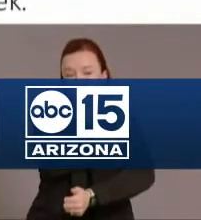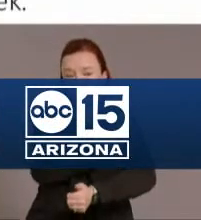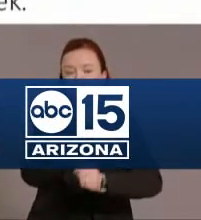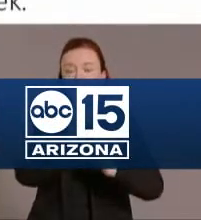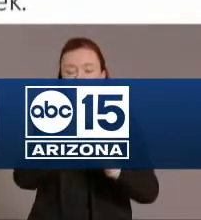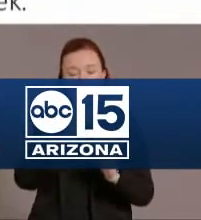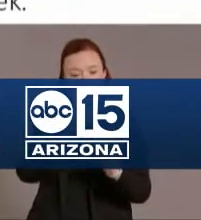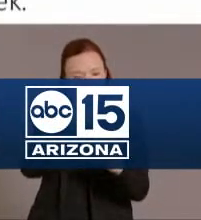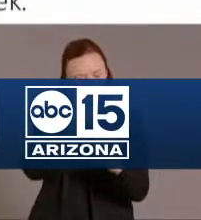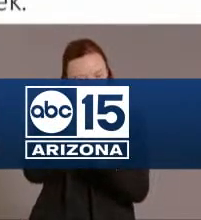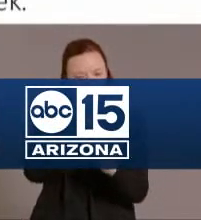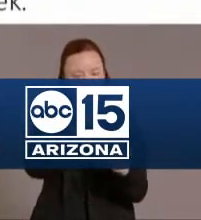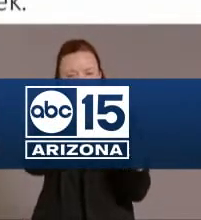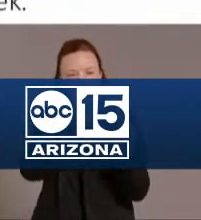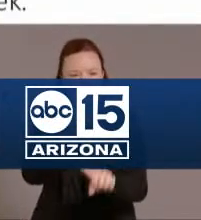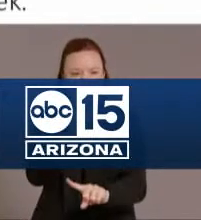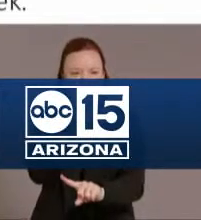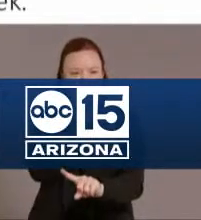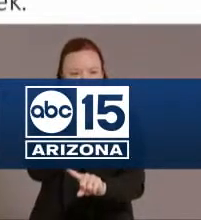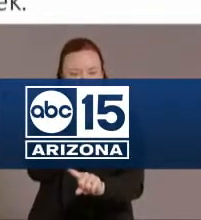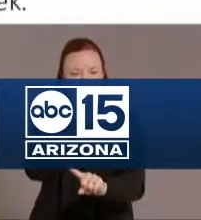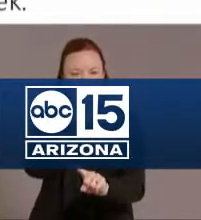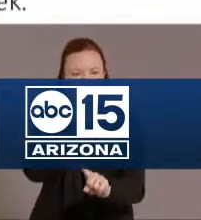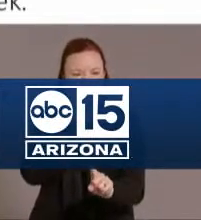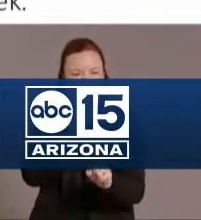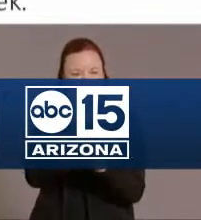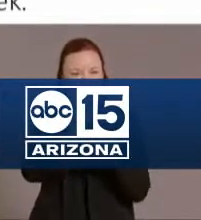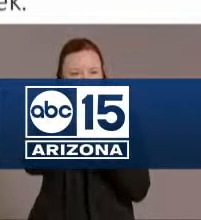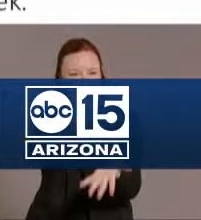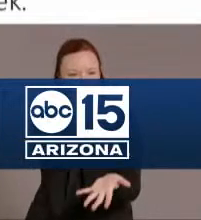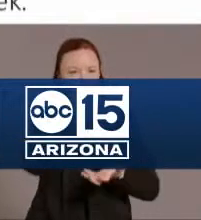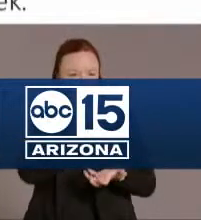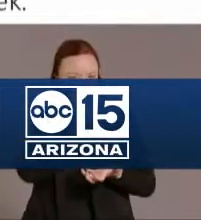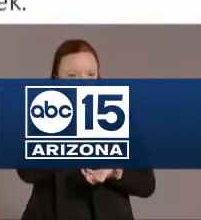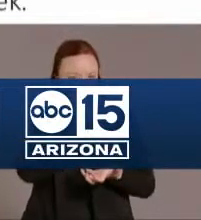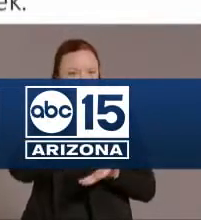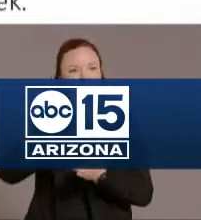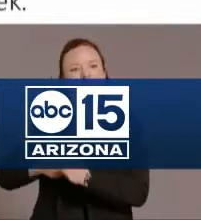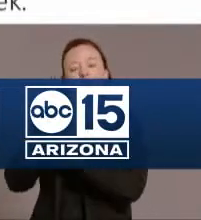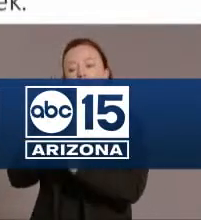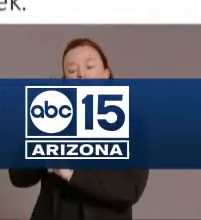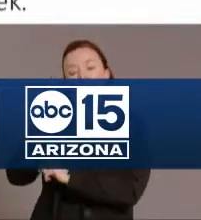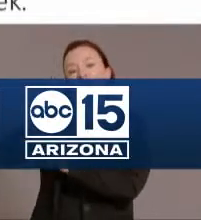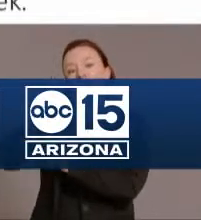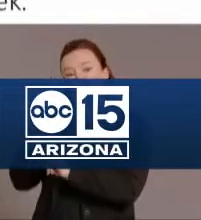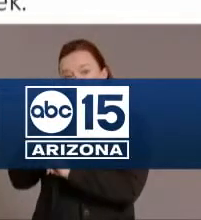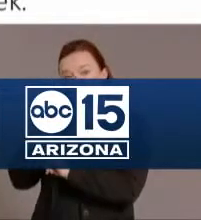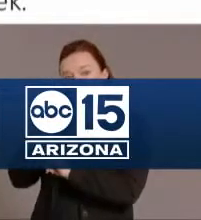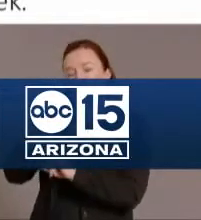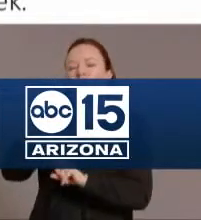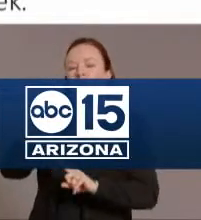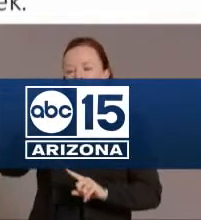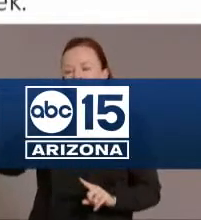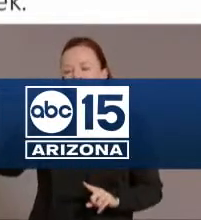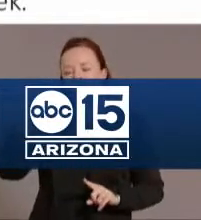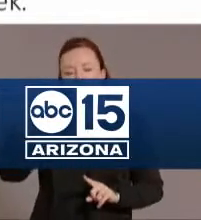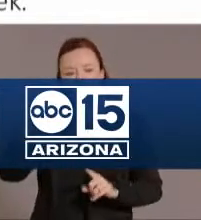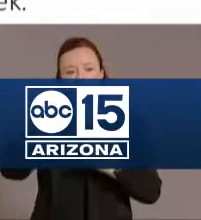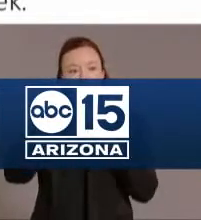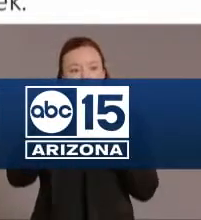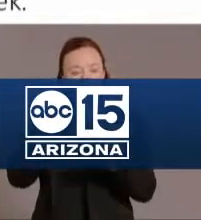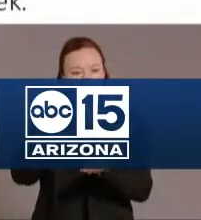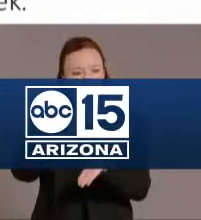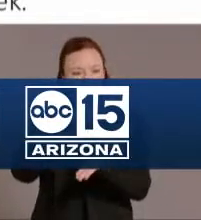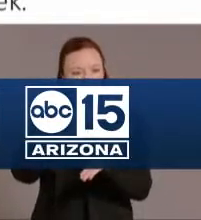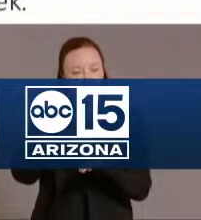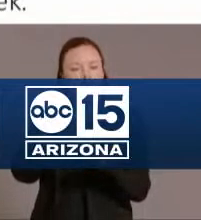week. So on May 3rd, AZDHS will enable eligible providers to order the Moderna vaccine directly